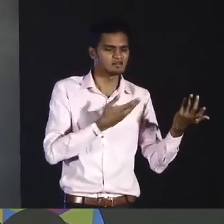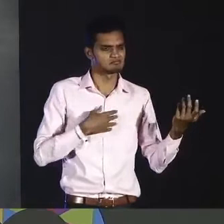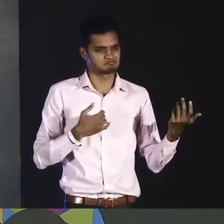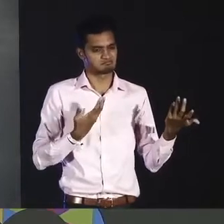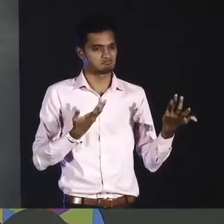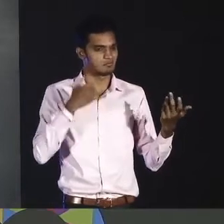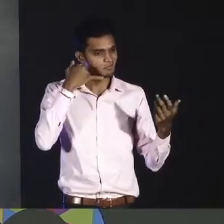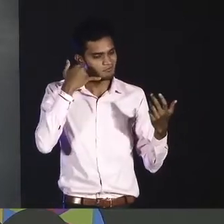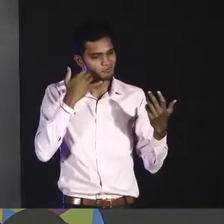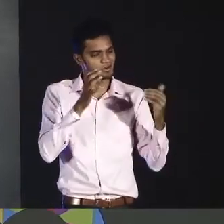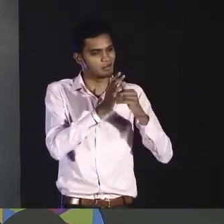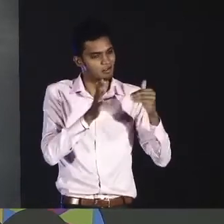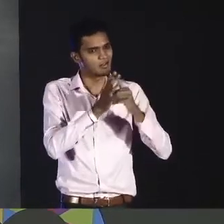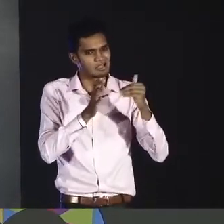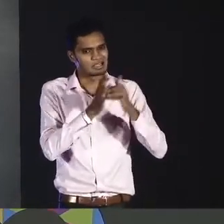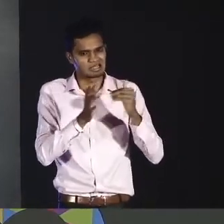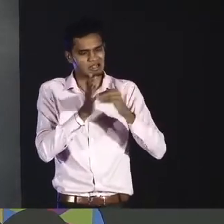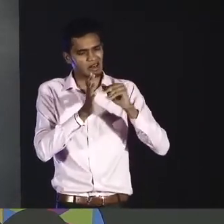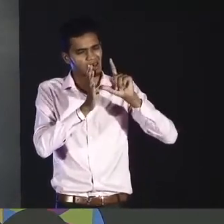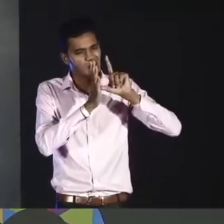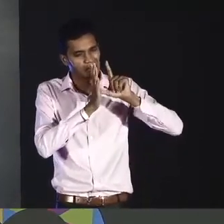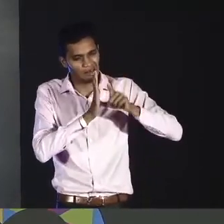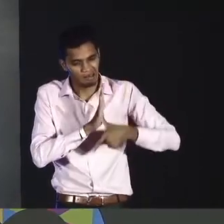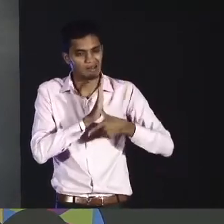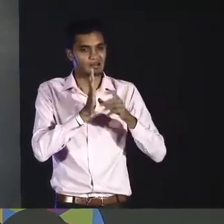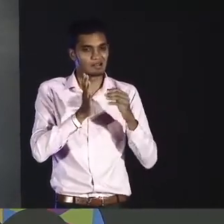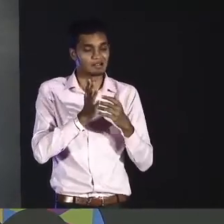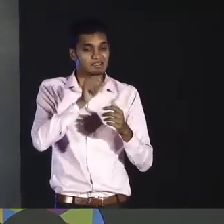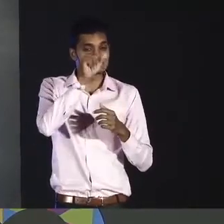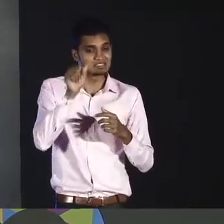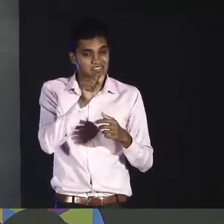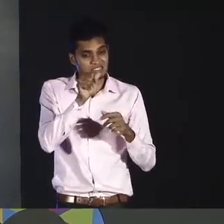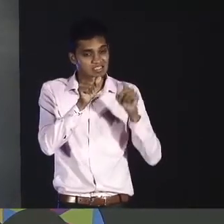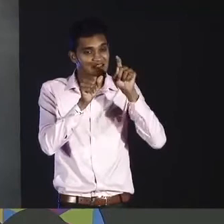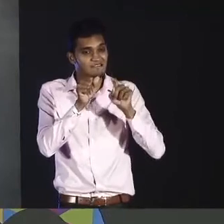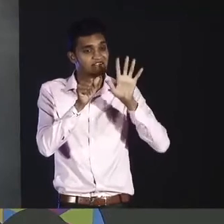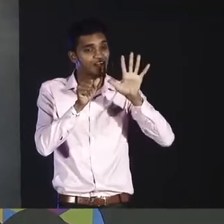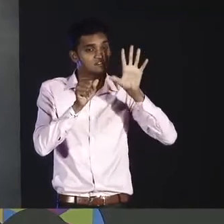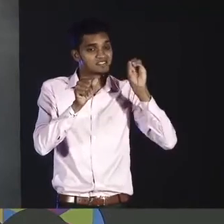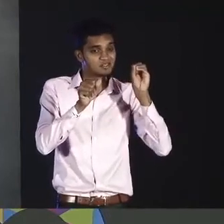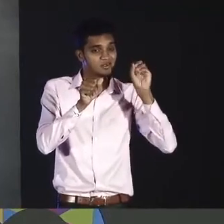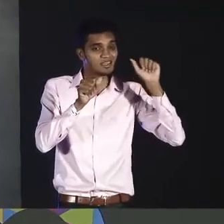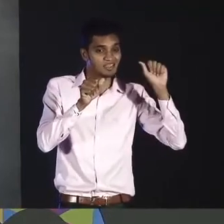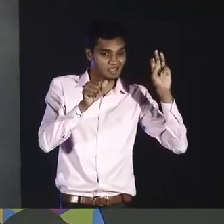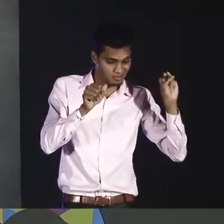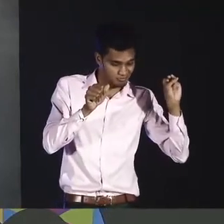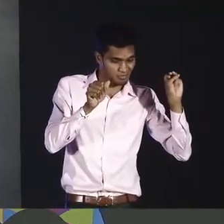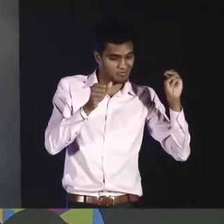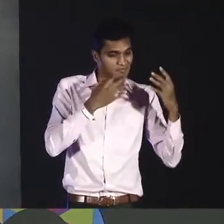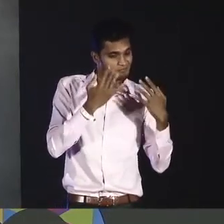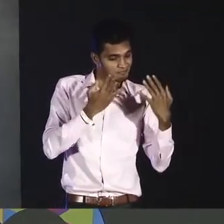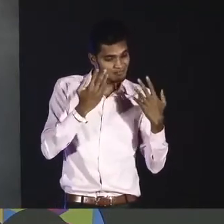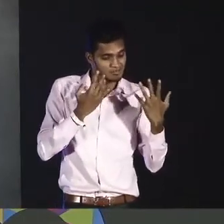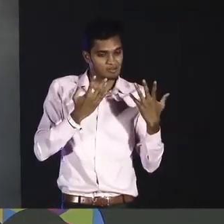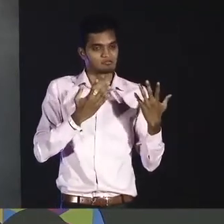after a lot of haggling, finally at around 6:50, Sunil identified me and he came and he picked me